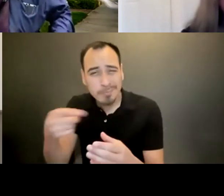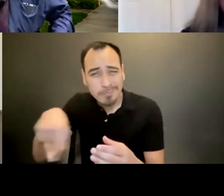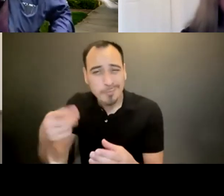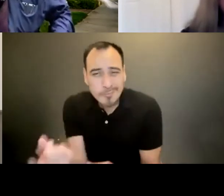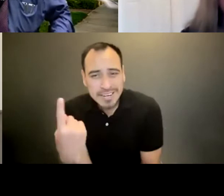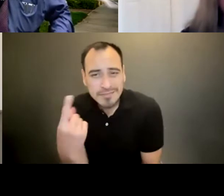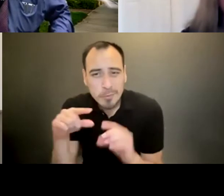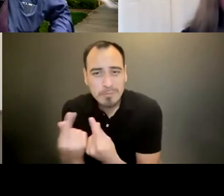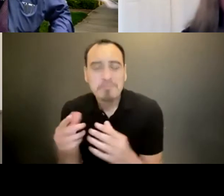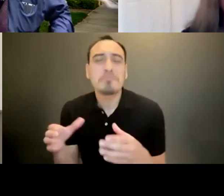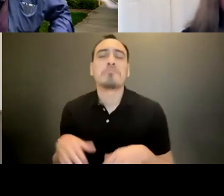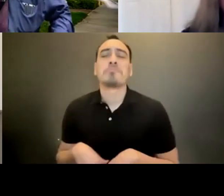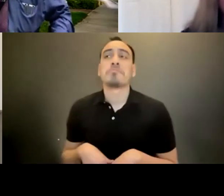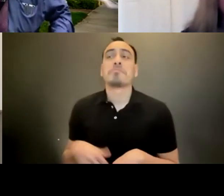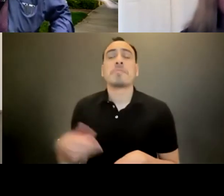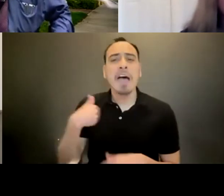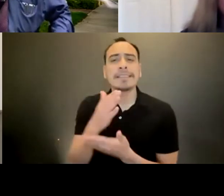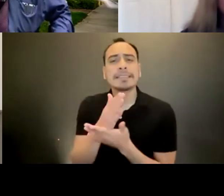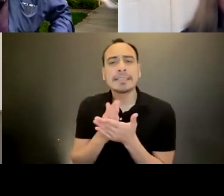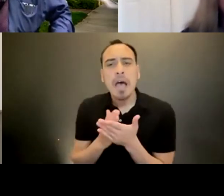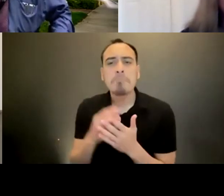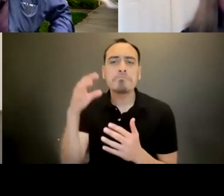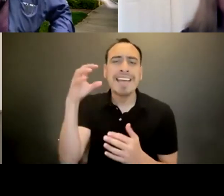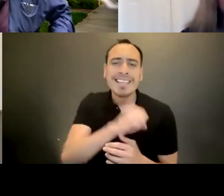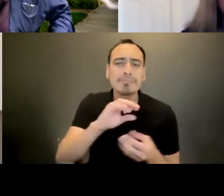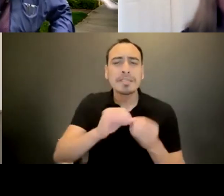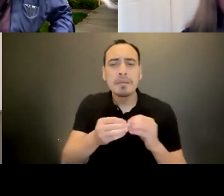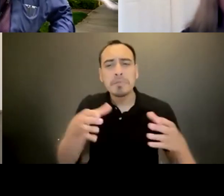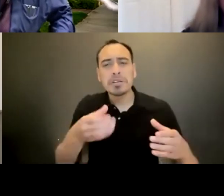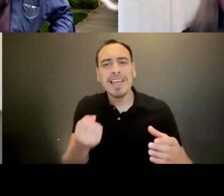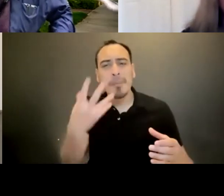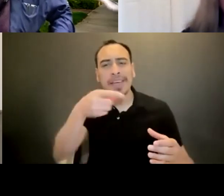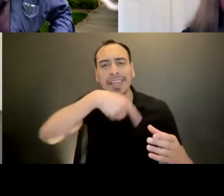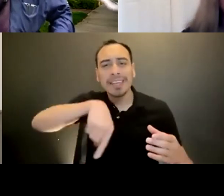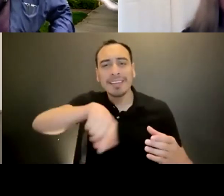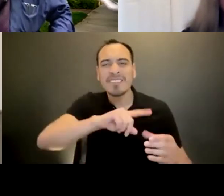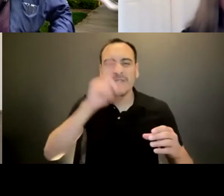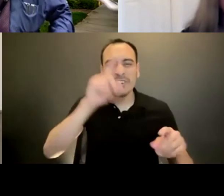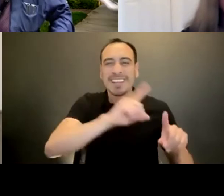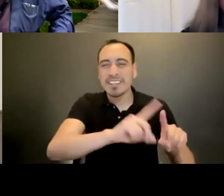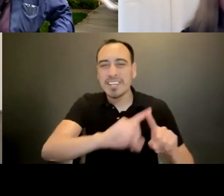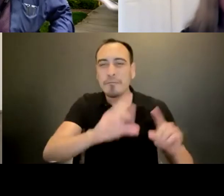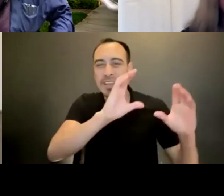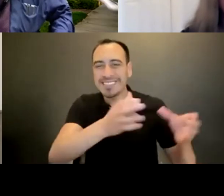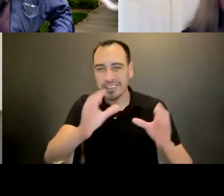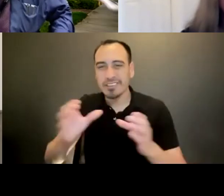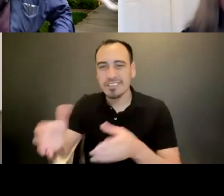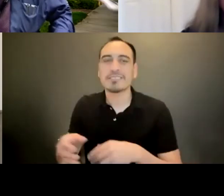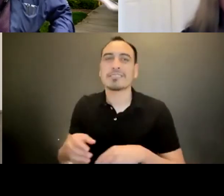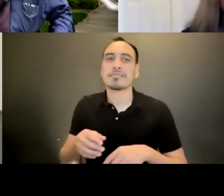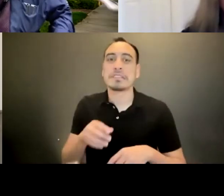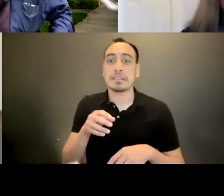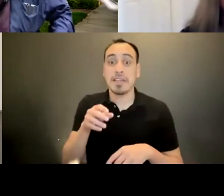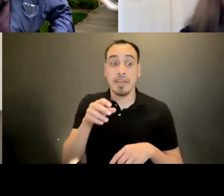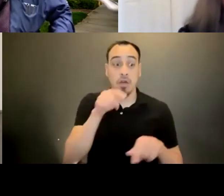numbers on estimates on the different sectors. And so that's what helps us in being